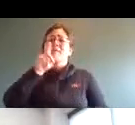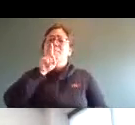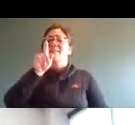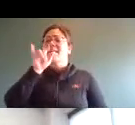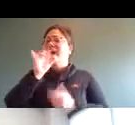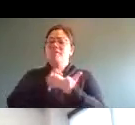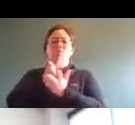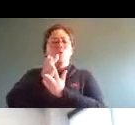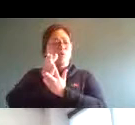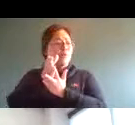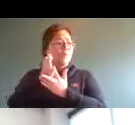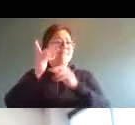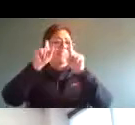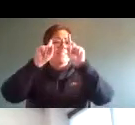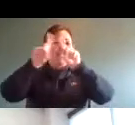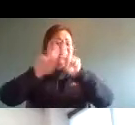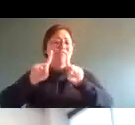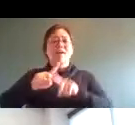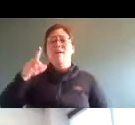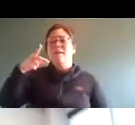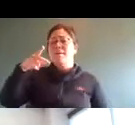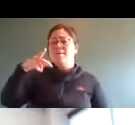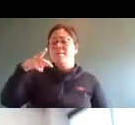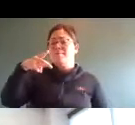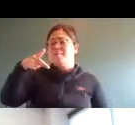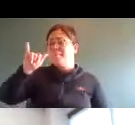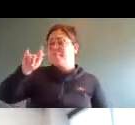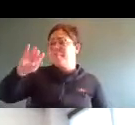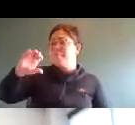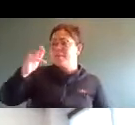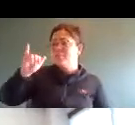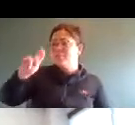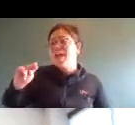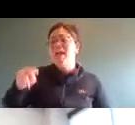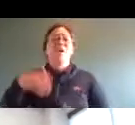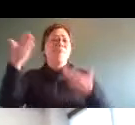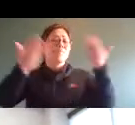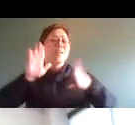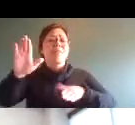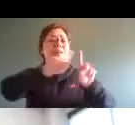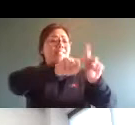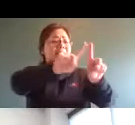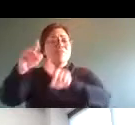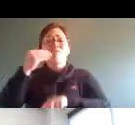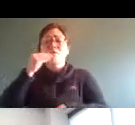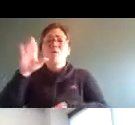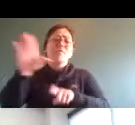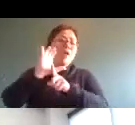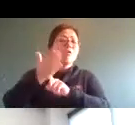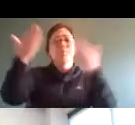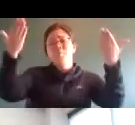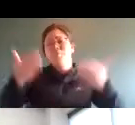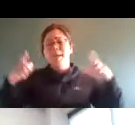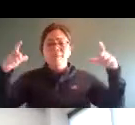different pitch-ins that we've seen with the different foods they love to represent, where they're from. We've